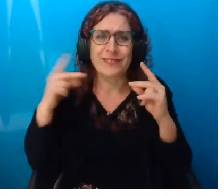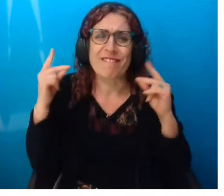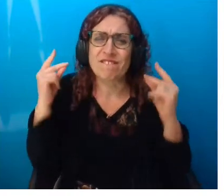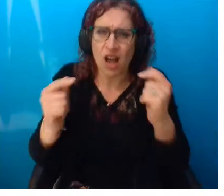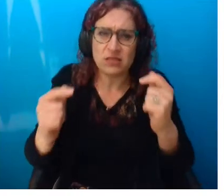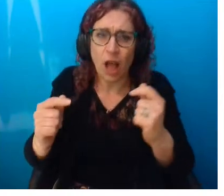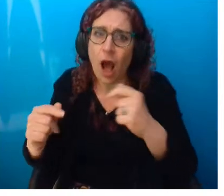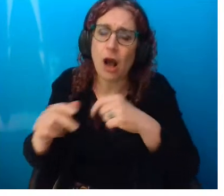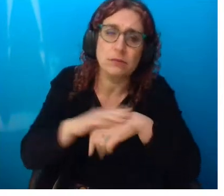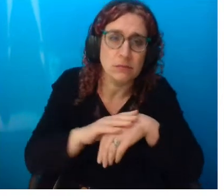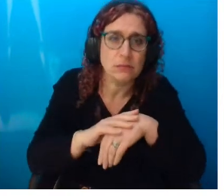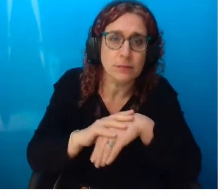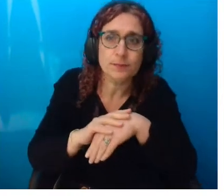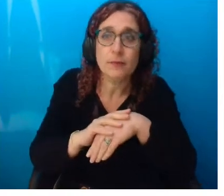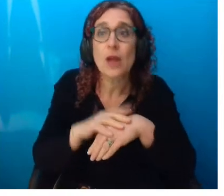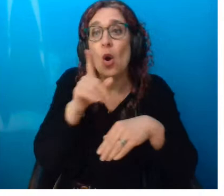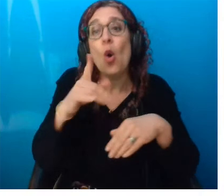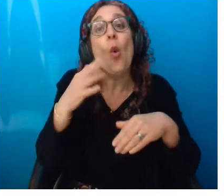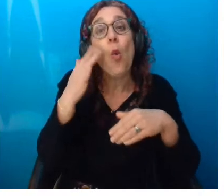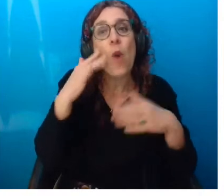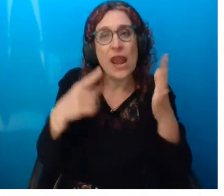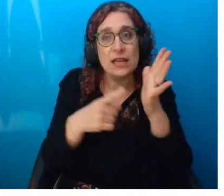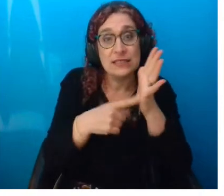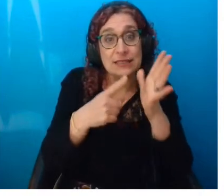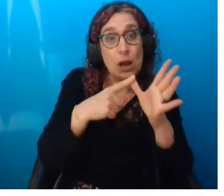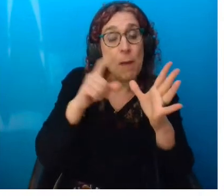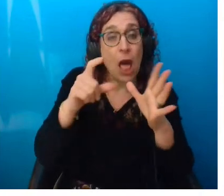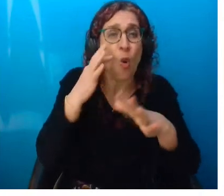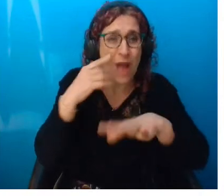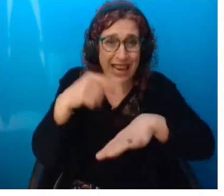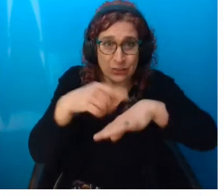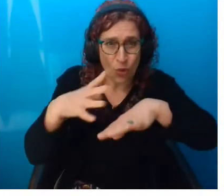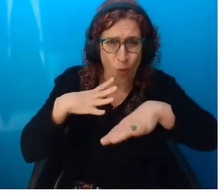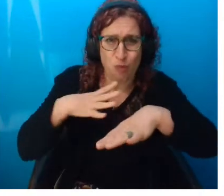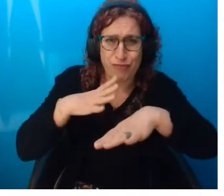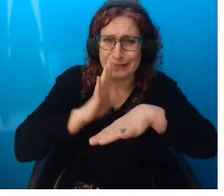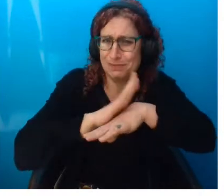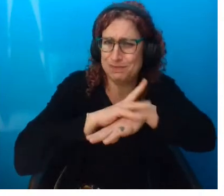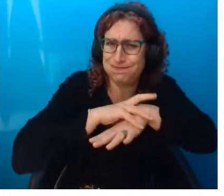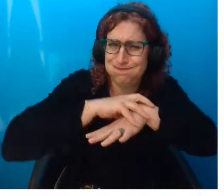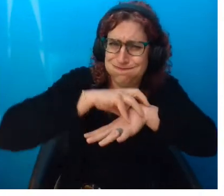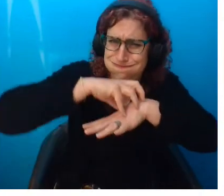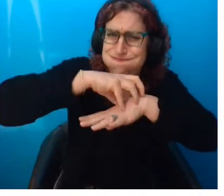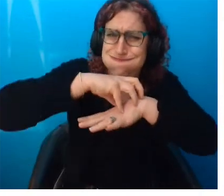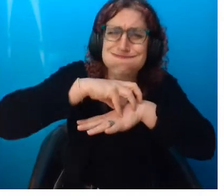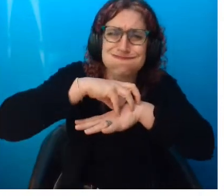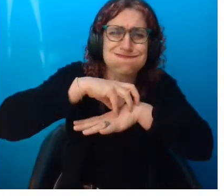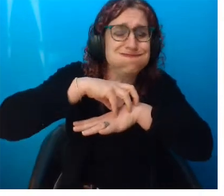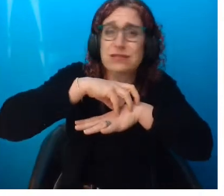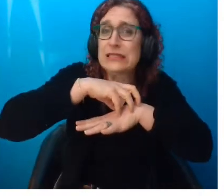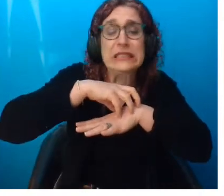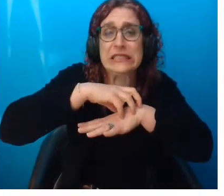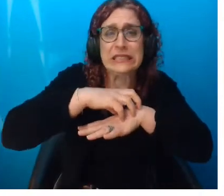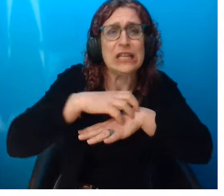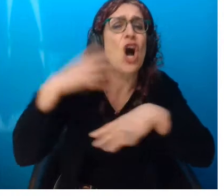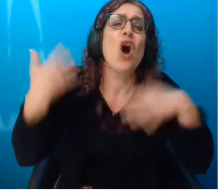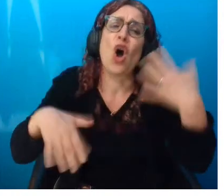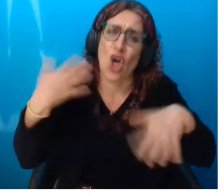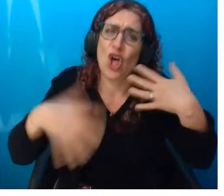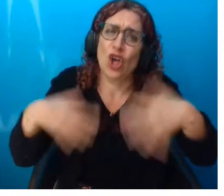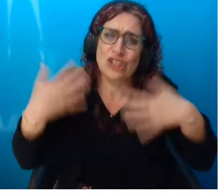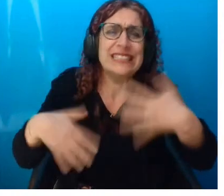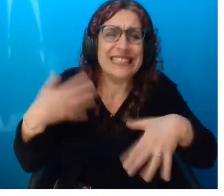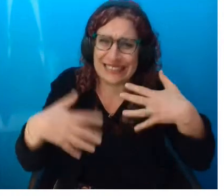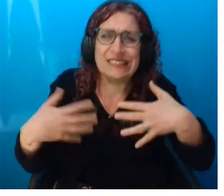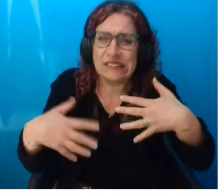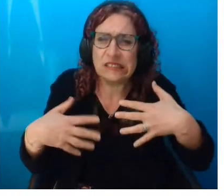apply tacrolimus to very inflamed skin during an acute flare, there's a lot of stinging, and that